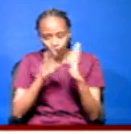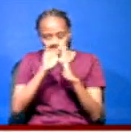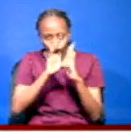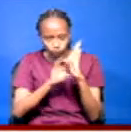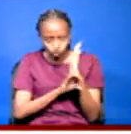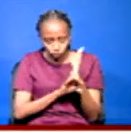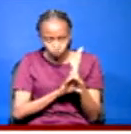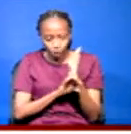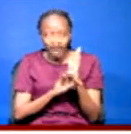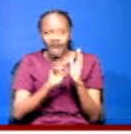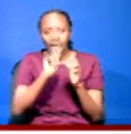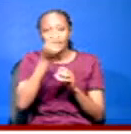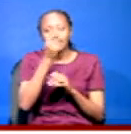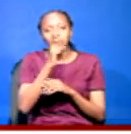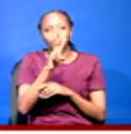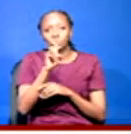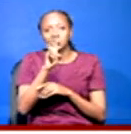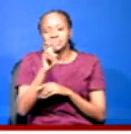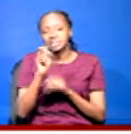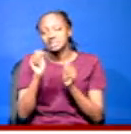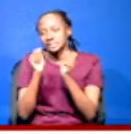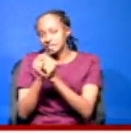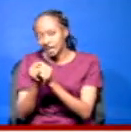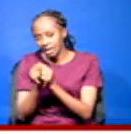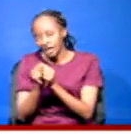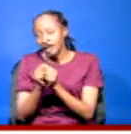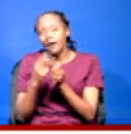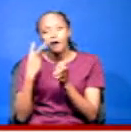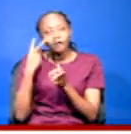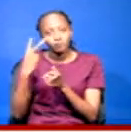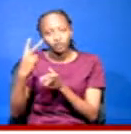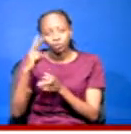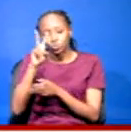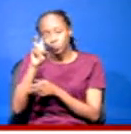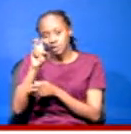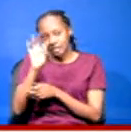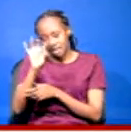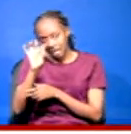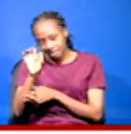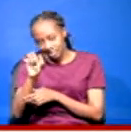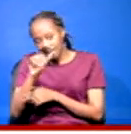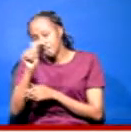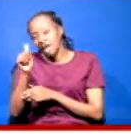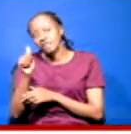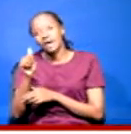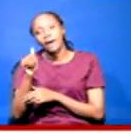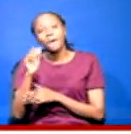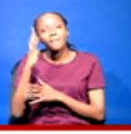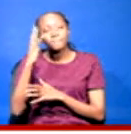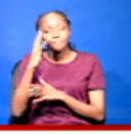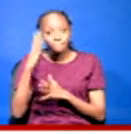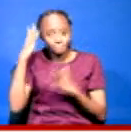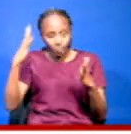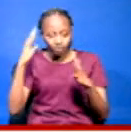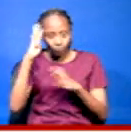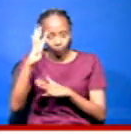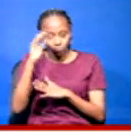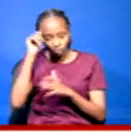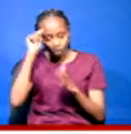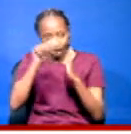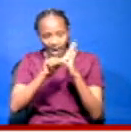2010, our Vision 2030, and our Big Four agenda. But this is